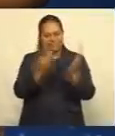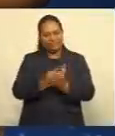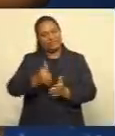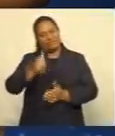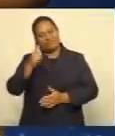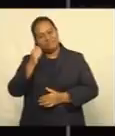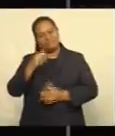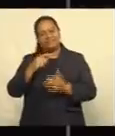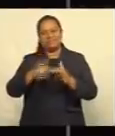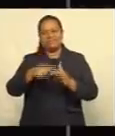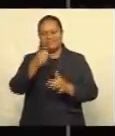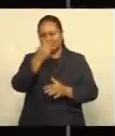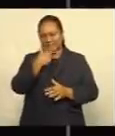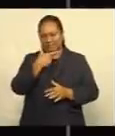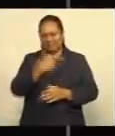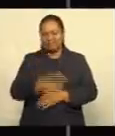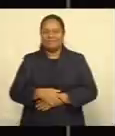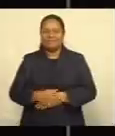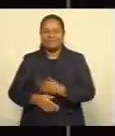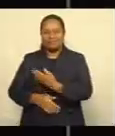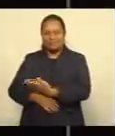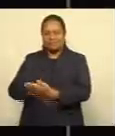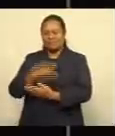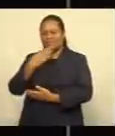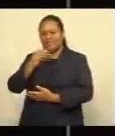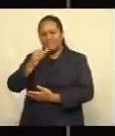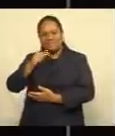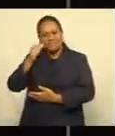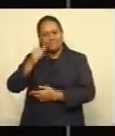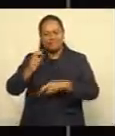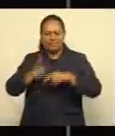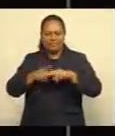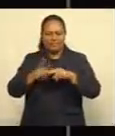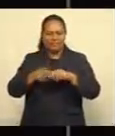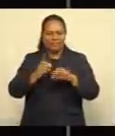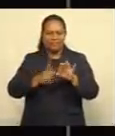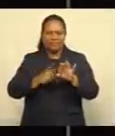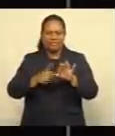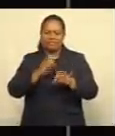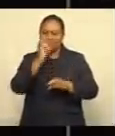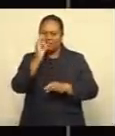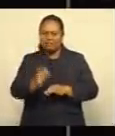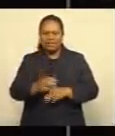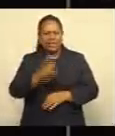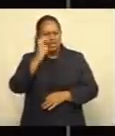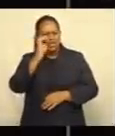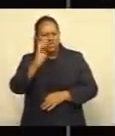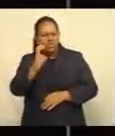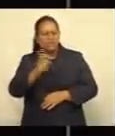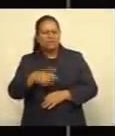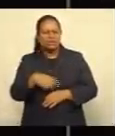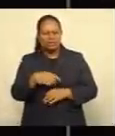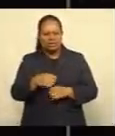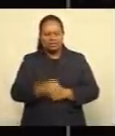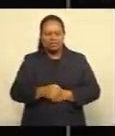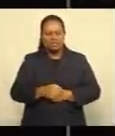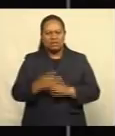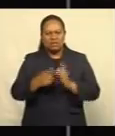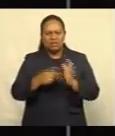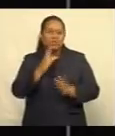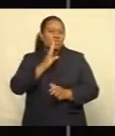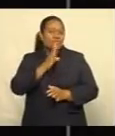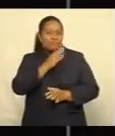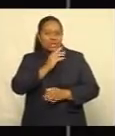to Edwin. Thanks, Angie. In Fijian Pulse, we ask, with stricter health protocols re-implemented, will you miss your